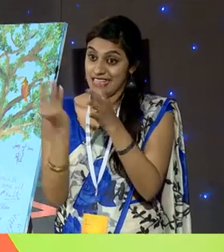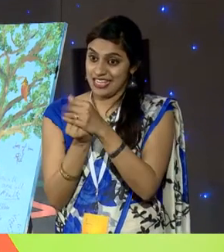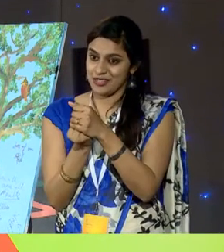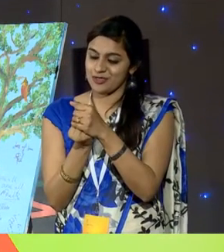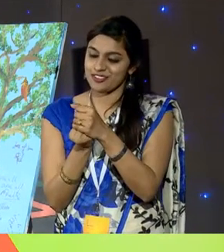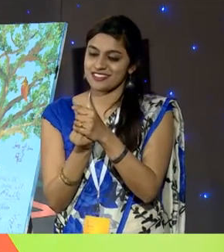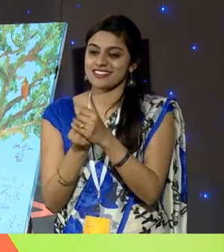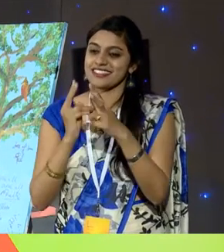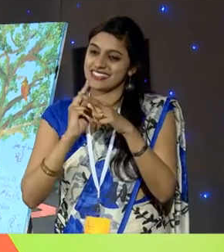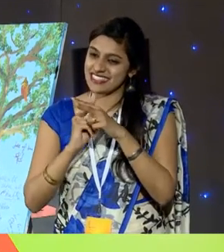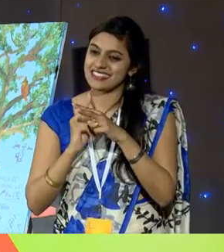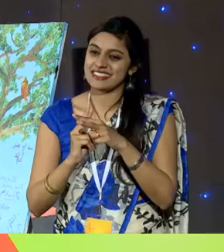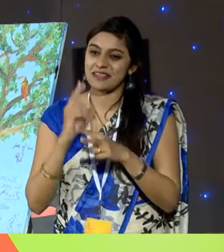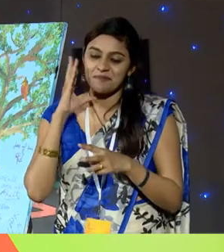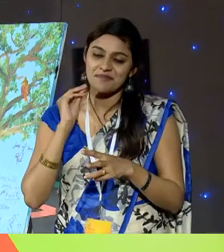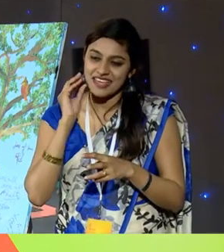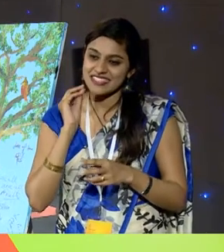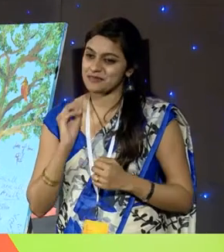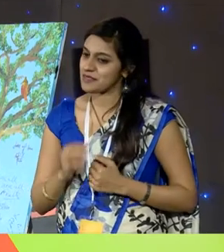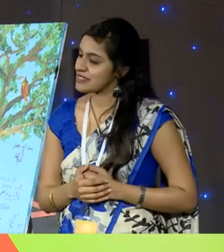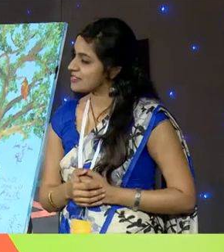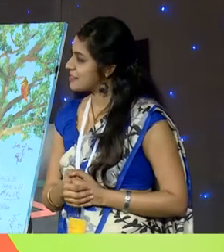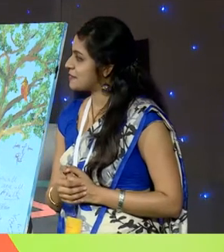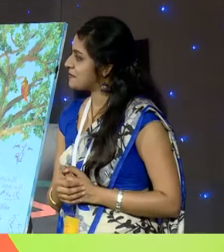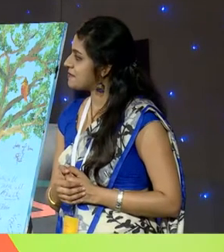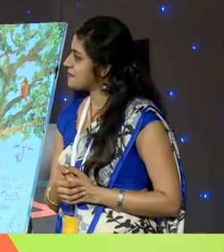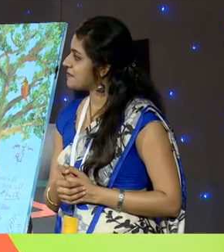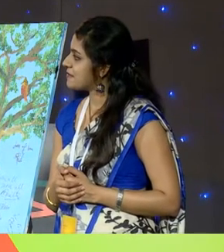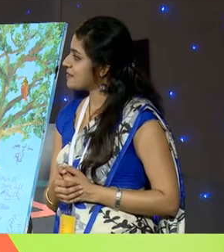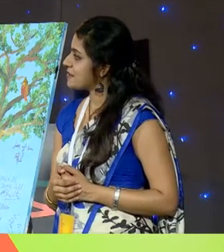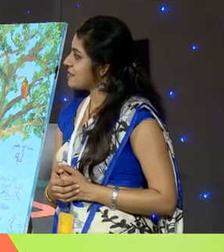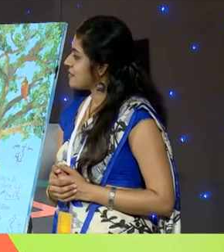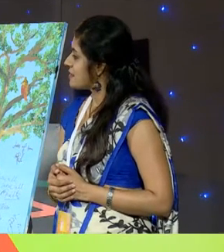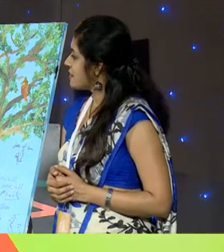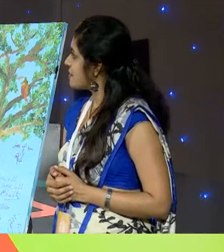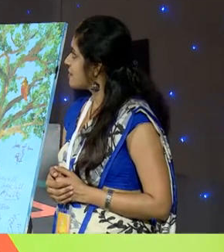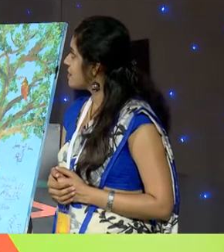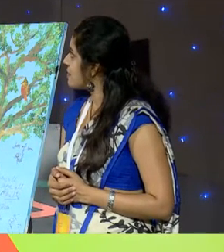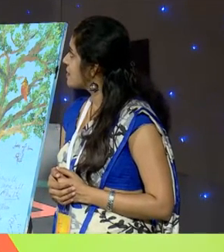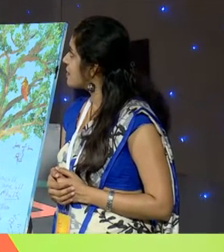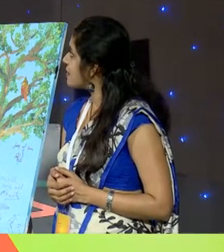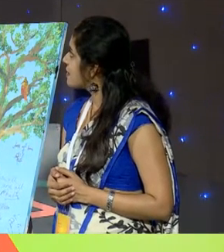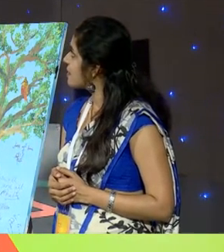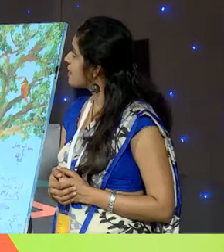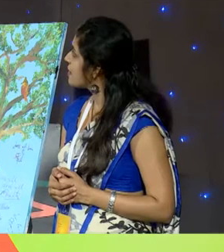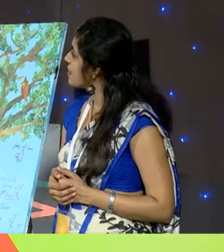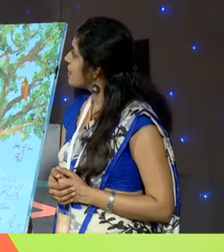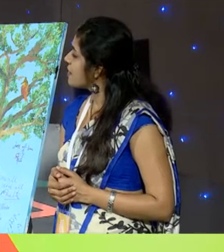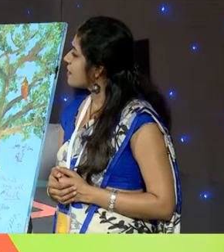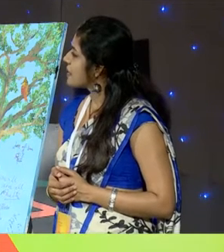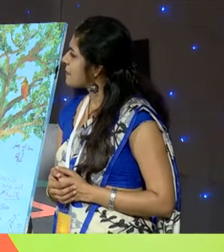I mean, I'm not going exactly by my slide because I'm talking, you know, impromptu here. But there is this Ottoman experience